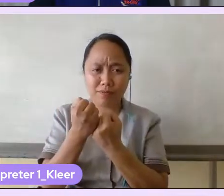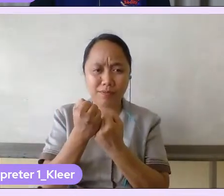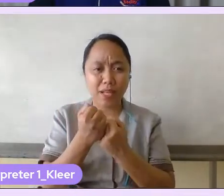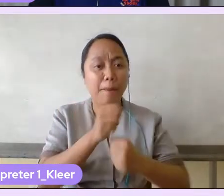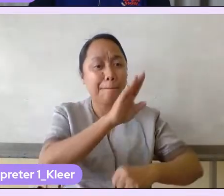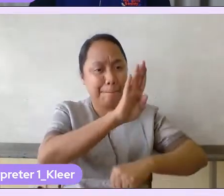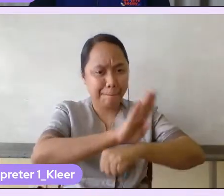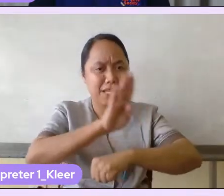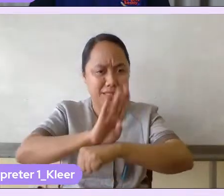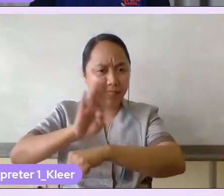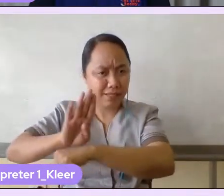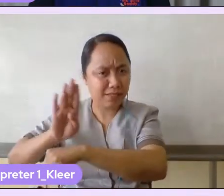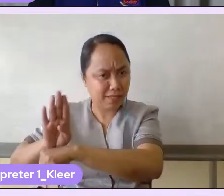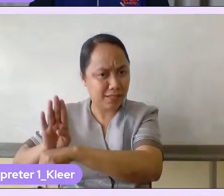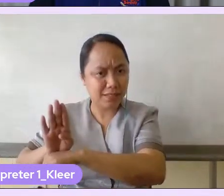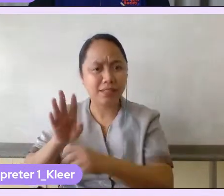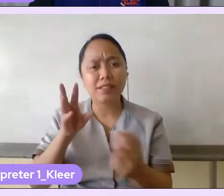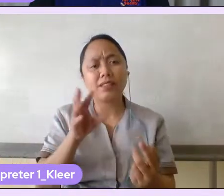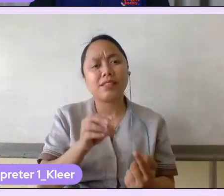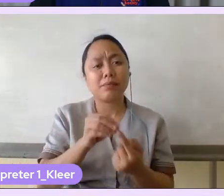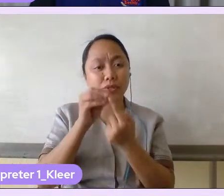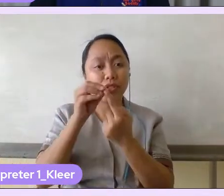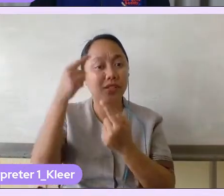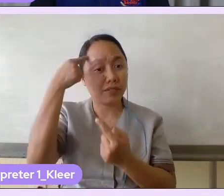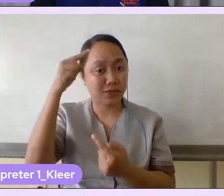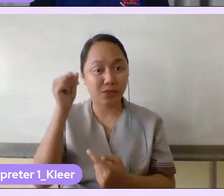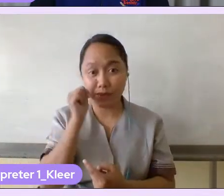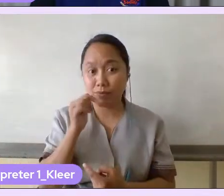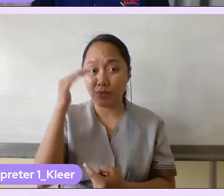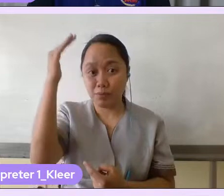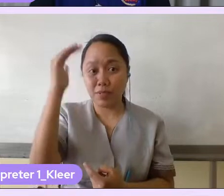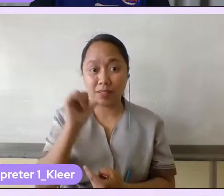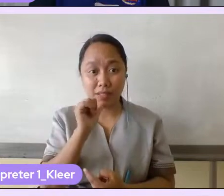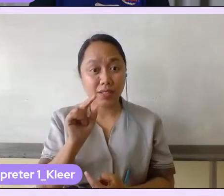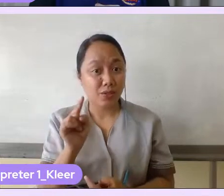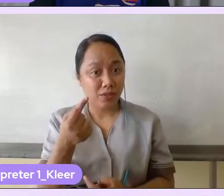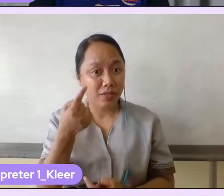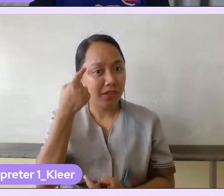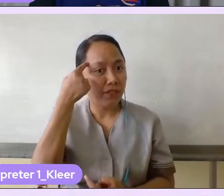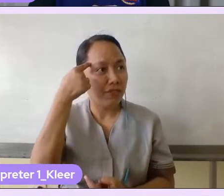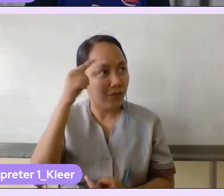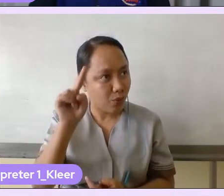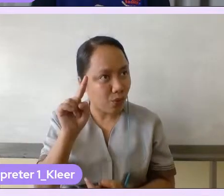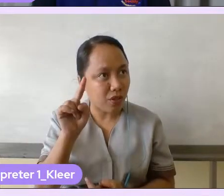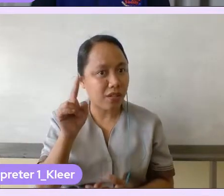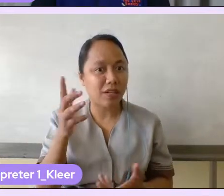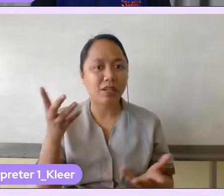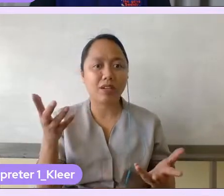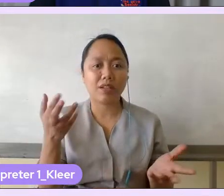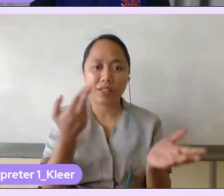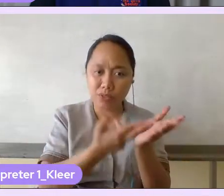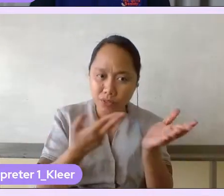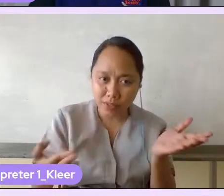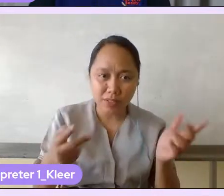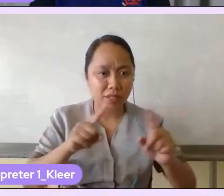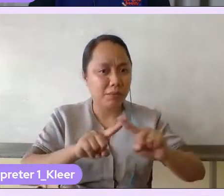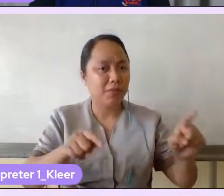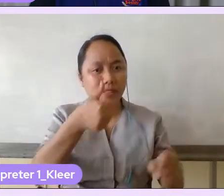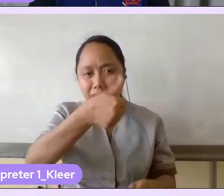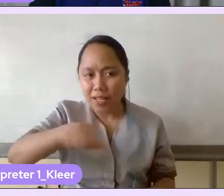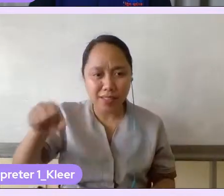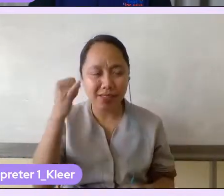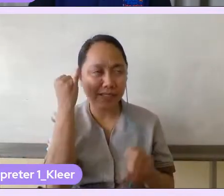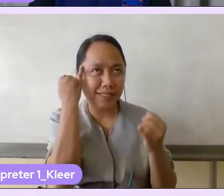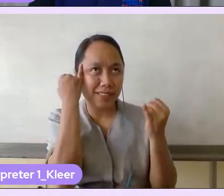especially the ones that are women-led. Hindi lamang during March, ano, kundi sa kahit ano pang month of the year. All